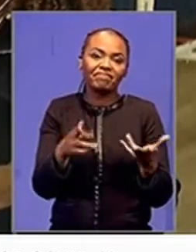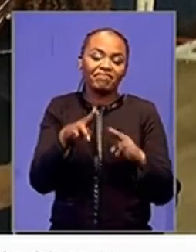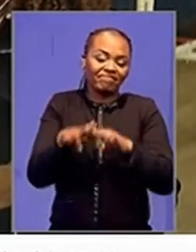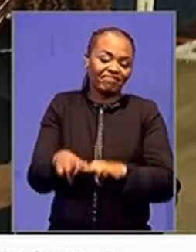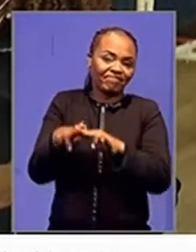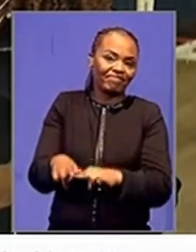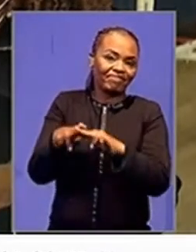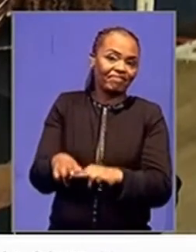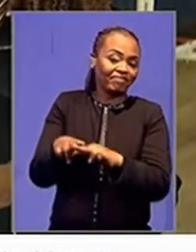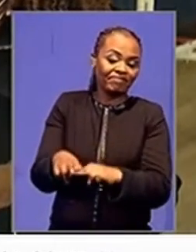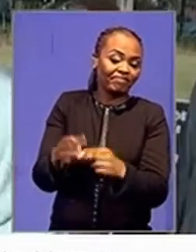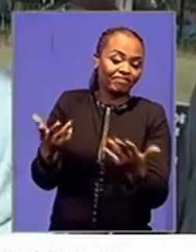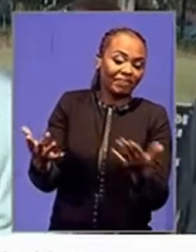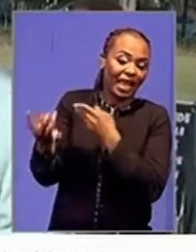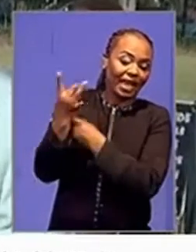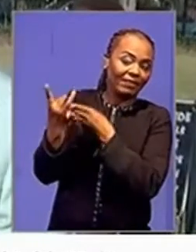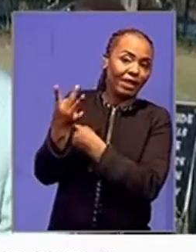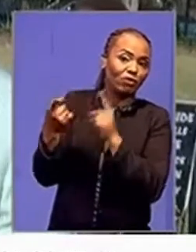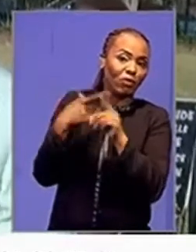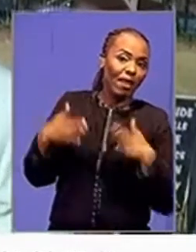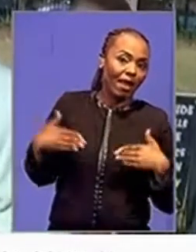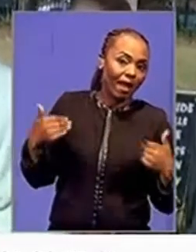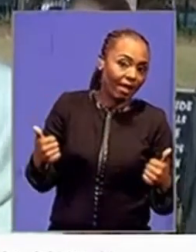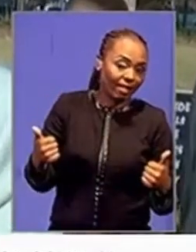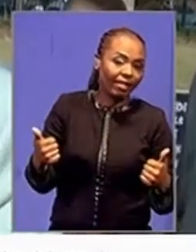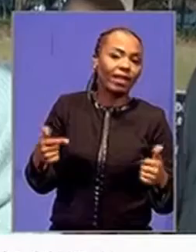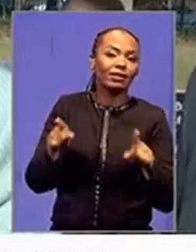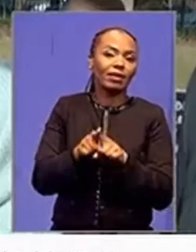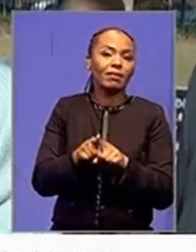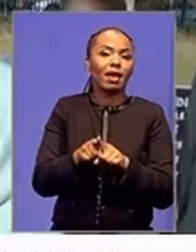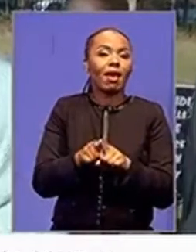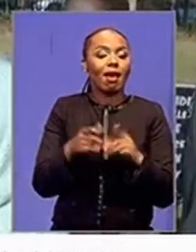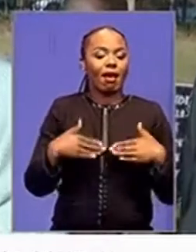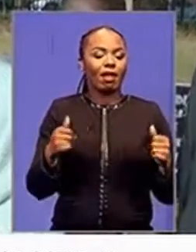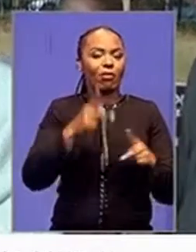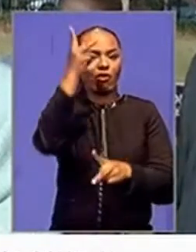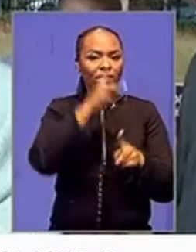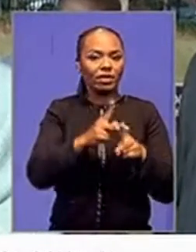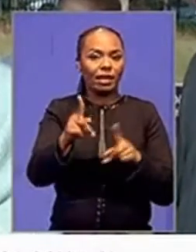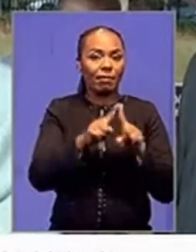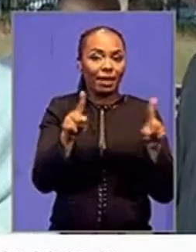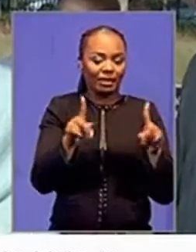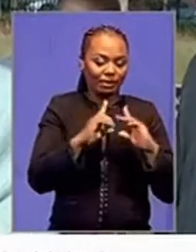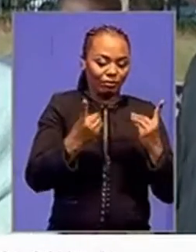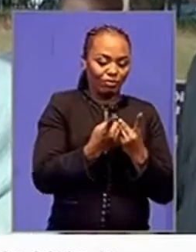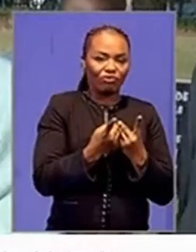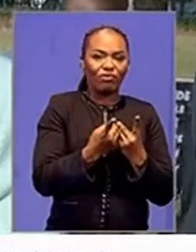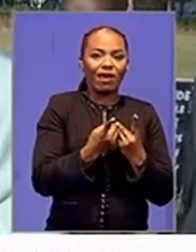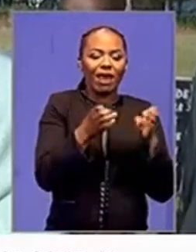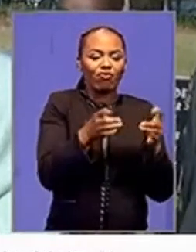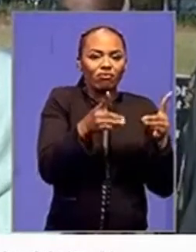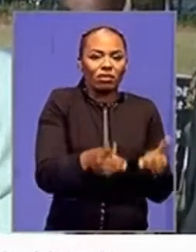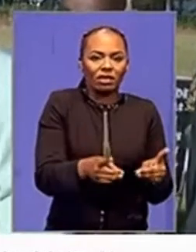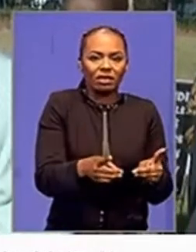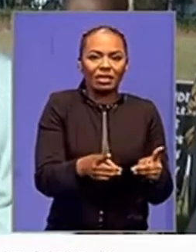to what advice we get from health and from health professionals. But as a sector, to be devastating, not only